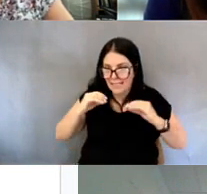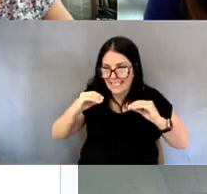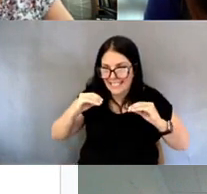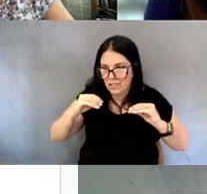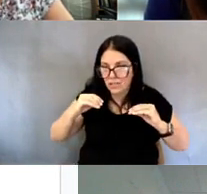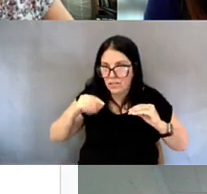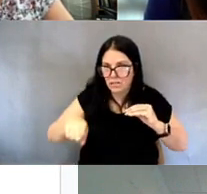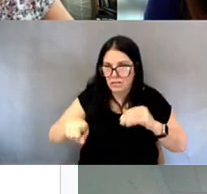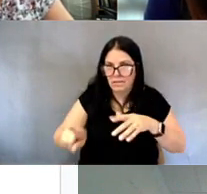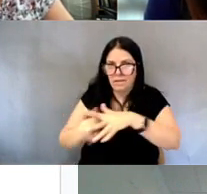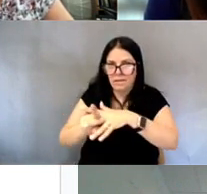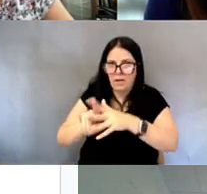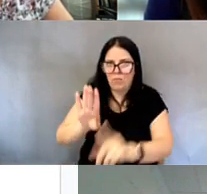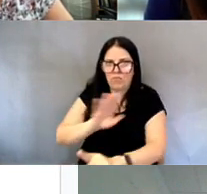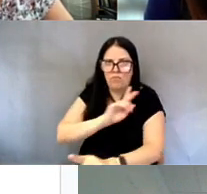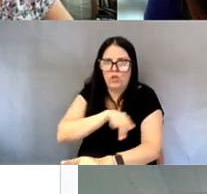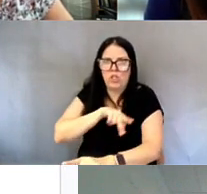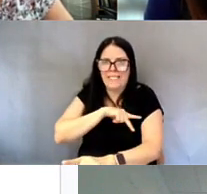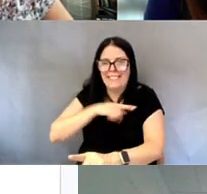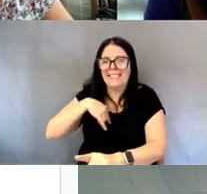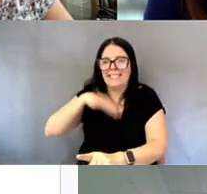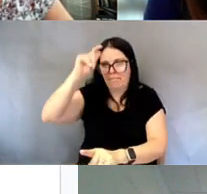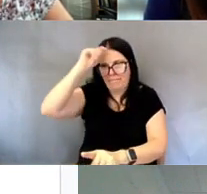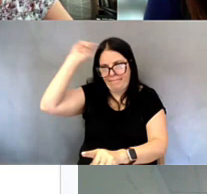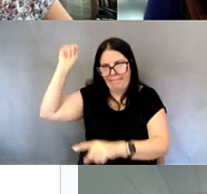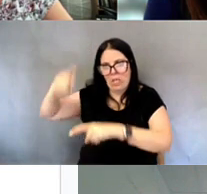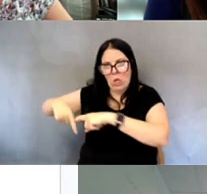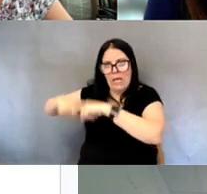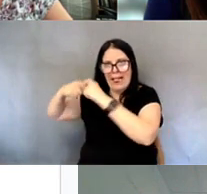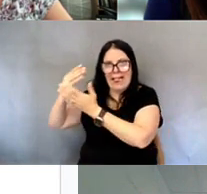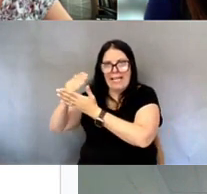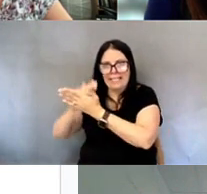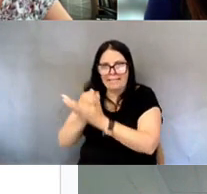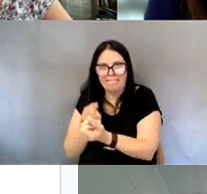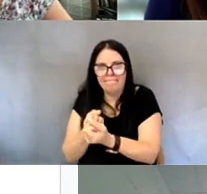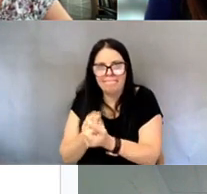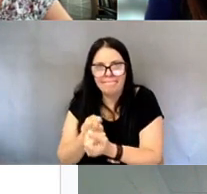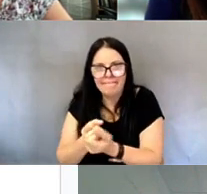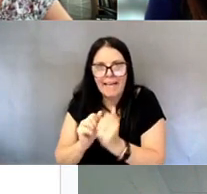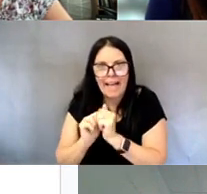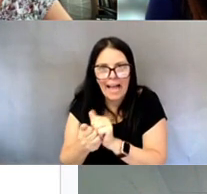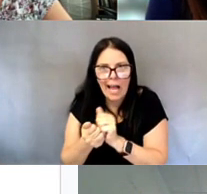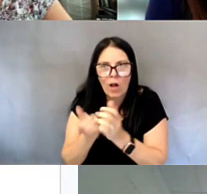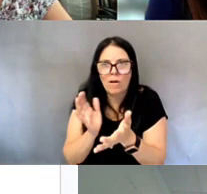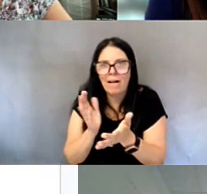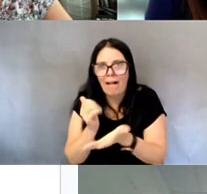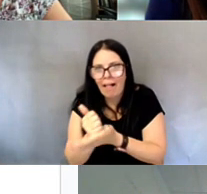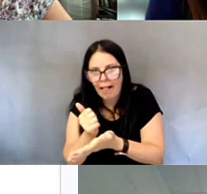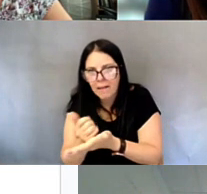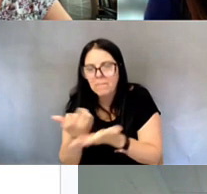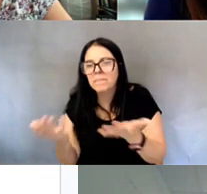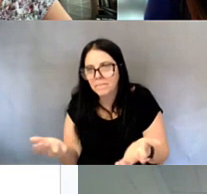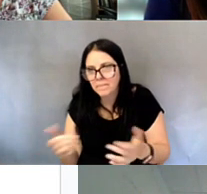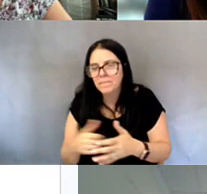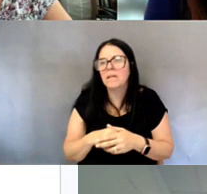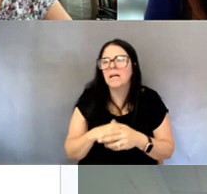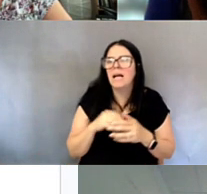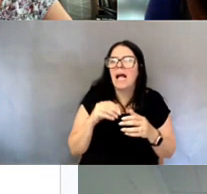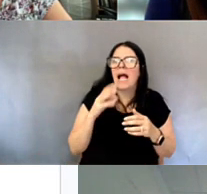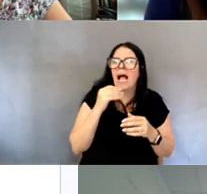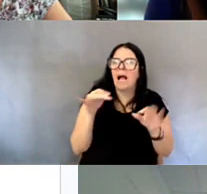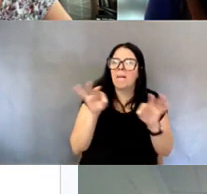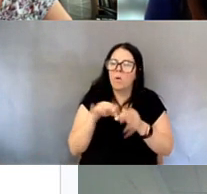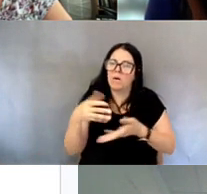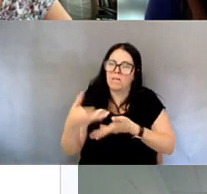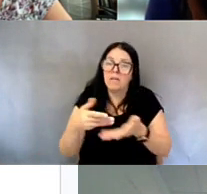Some bottlenecks, again, we talked about like building relationships is key so that learners feel that they can trust us and have those conversations with us